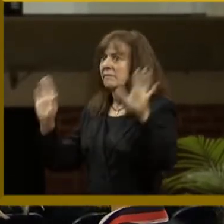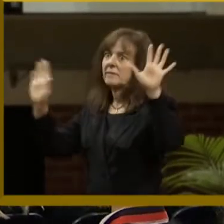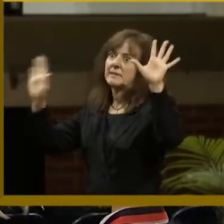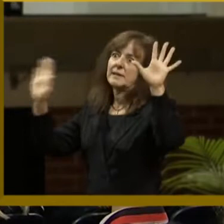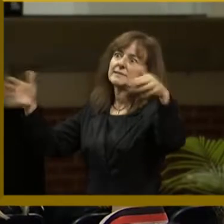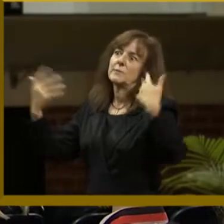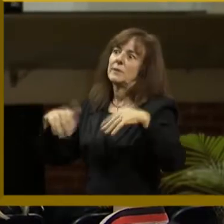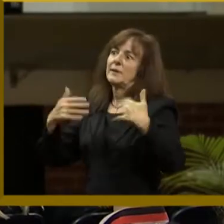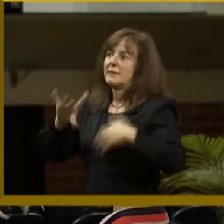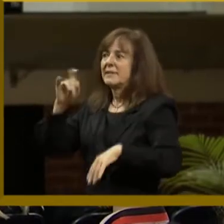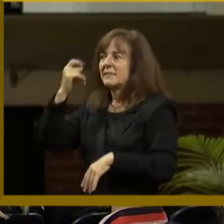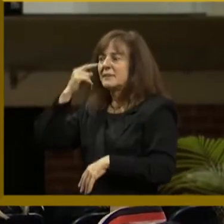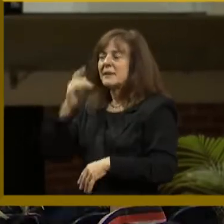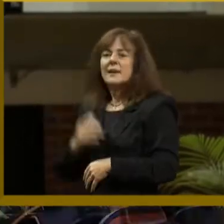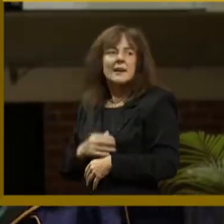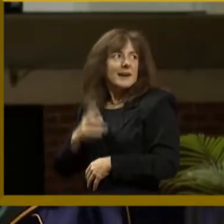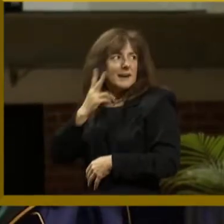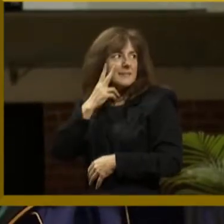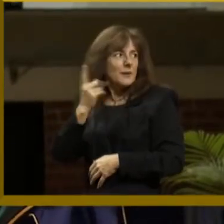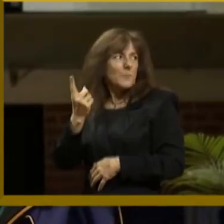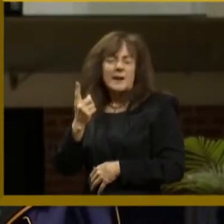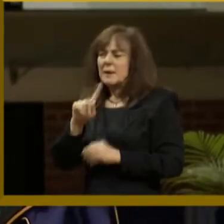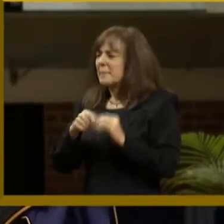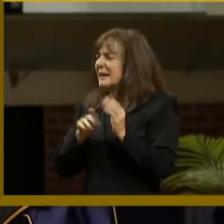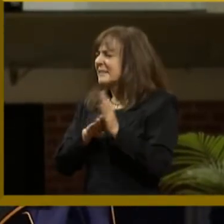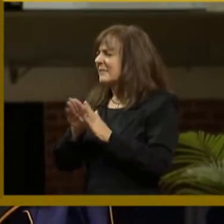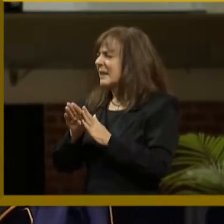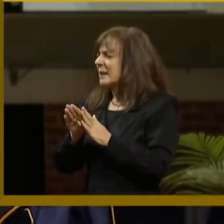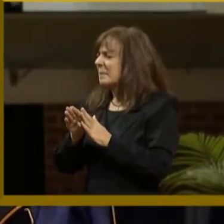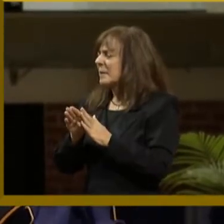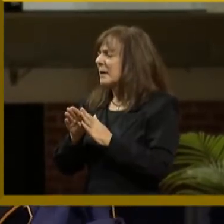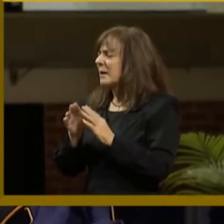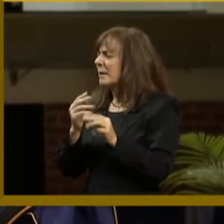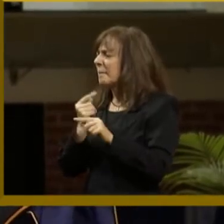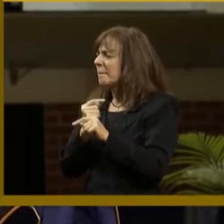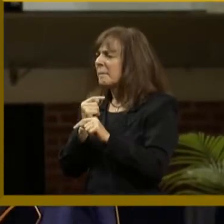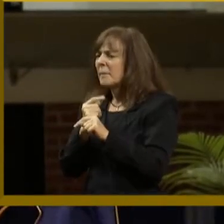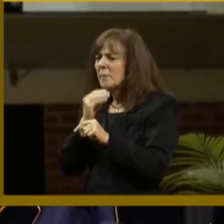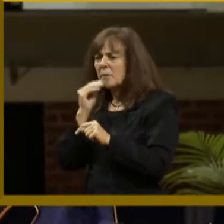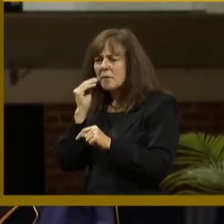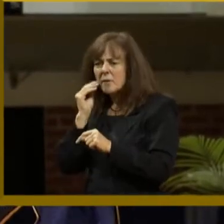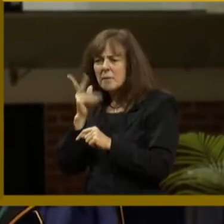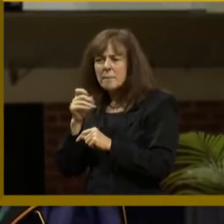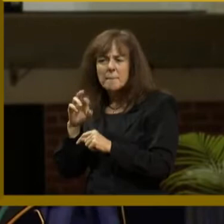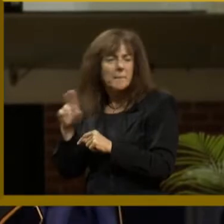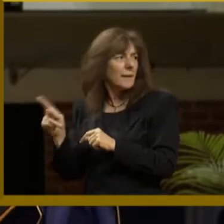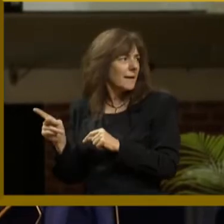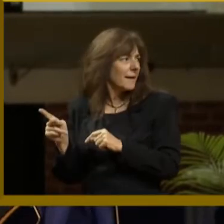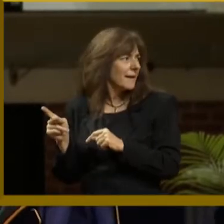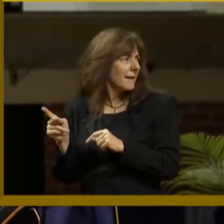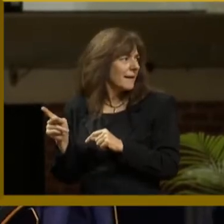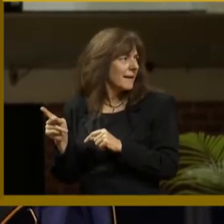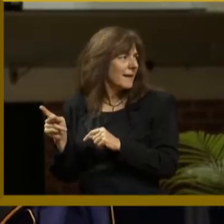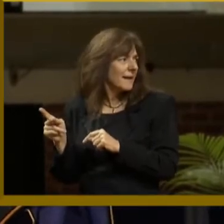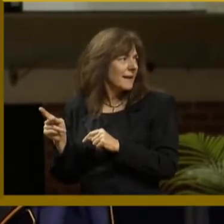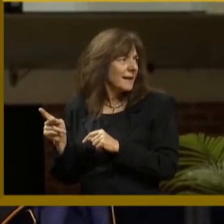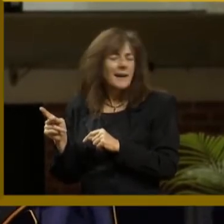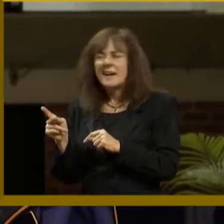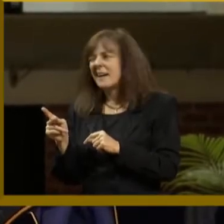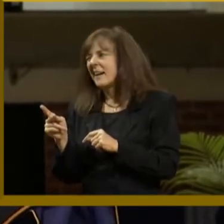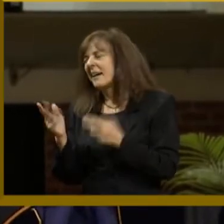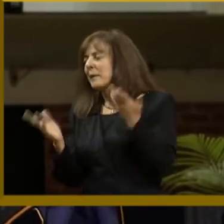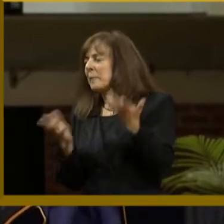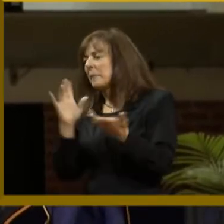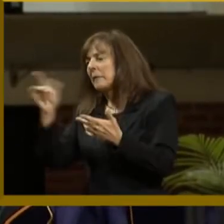Fantastic, Governor. I saw one up there about develop a mobile home park. Have you done that? Maybe when